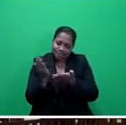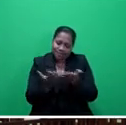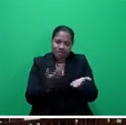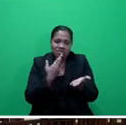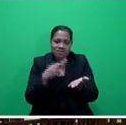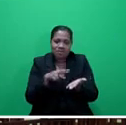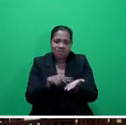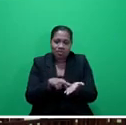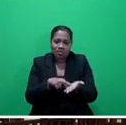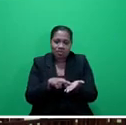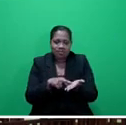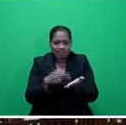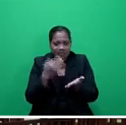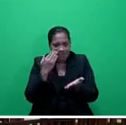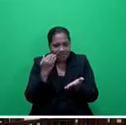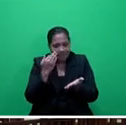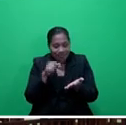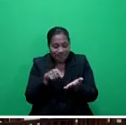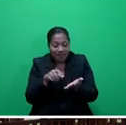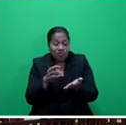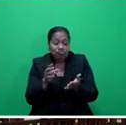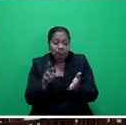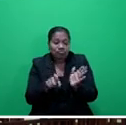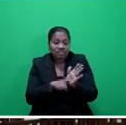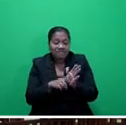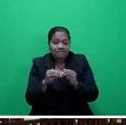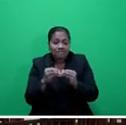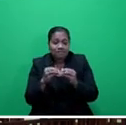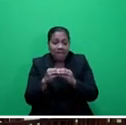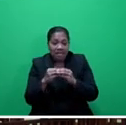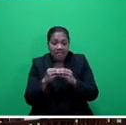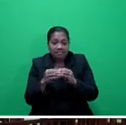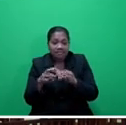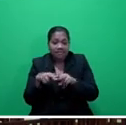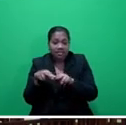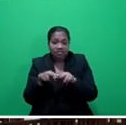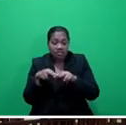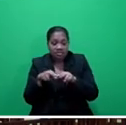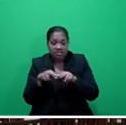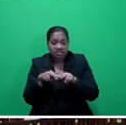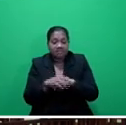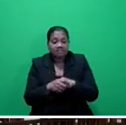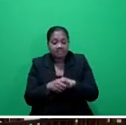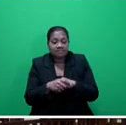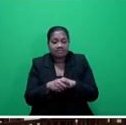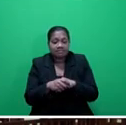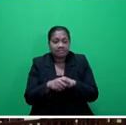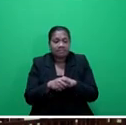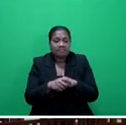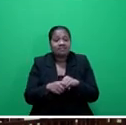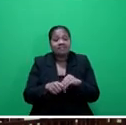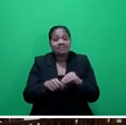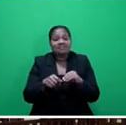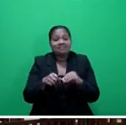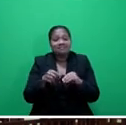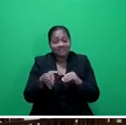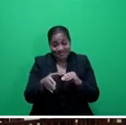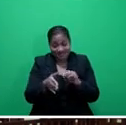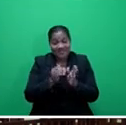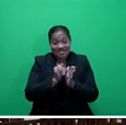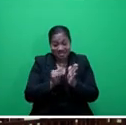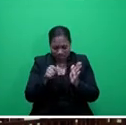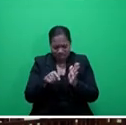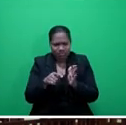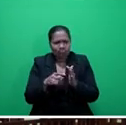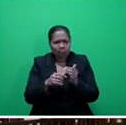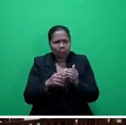recommendation on the Reserve Bank of Fiji Insurance 2018 Annual Report. In the year 2018, the Fijian insurance industry remained